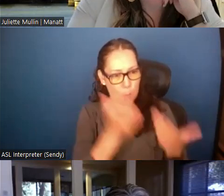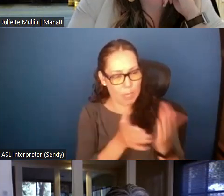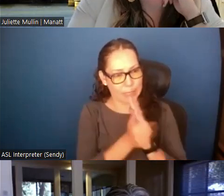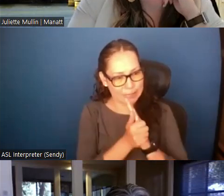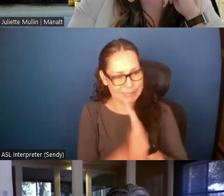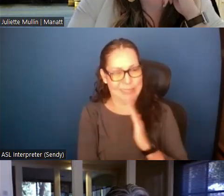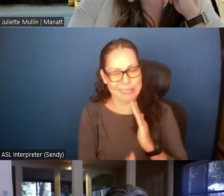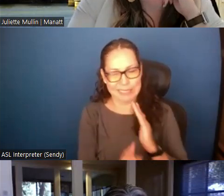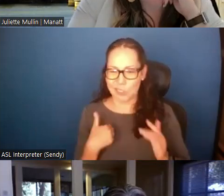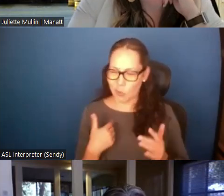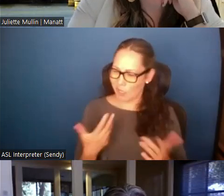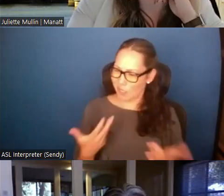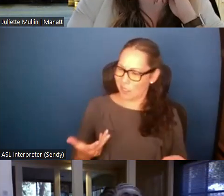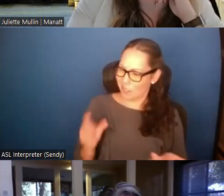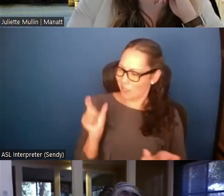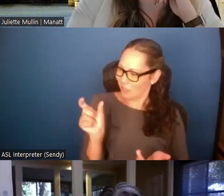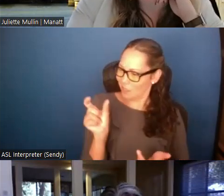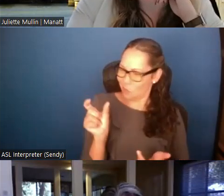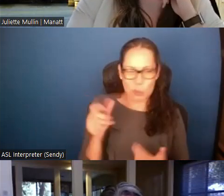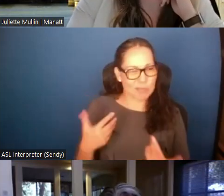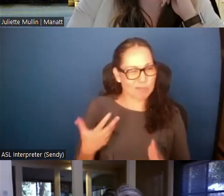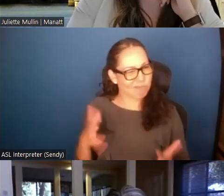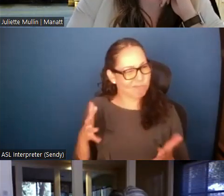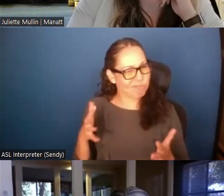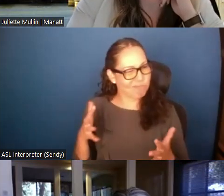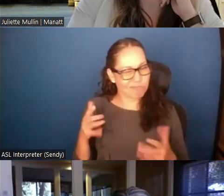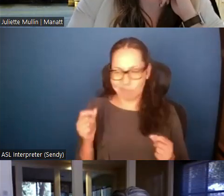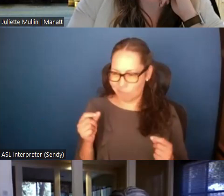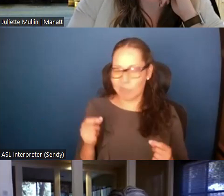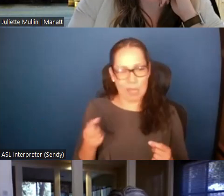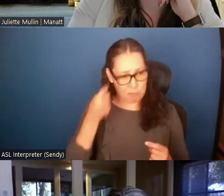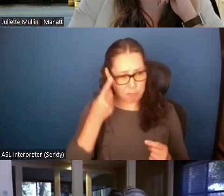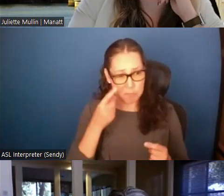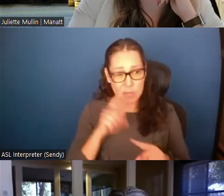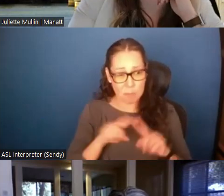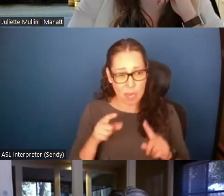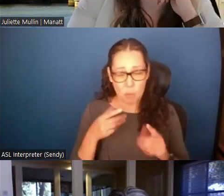having a little trouble with using. I get it, and we want to be broad here, but